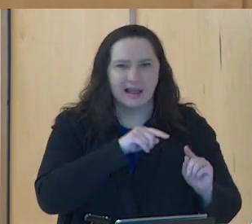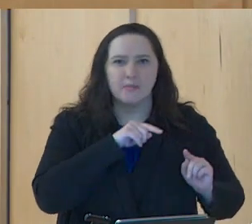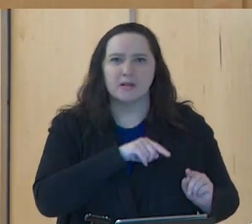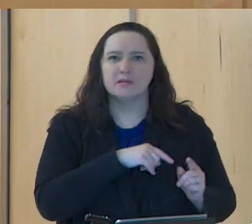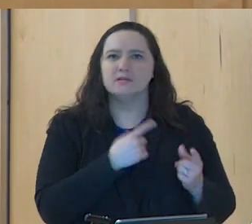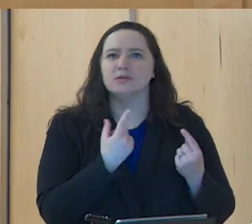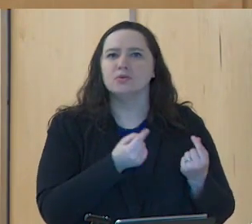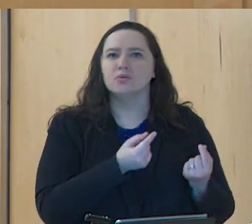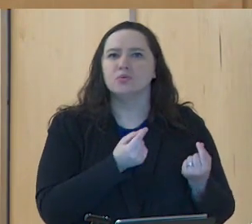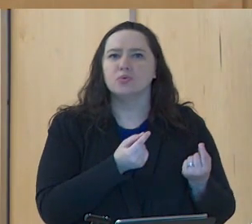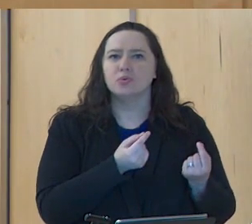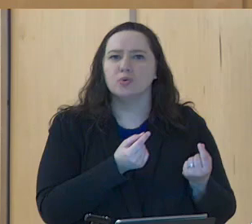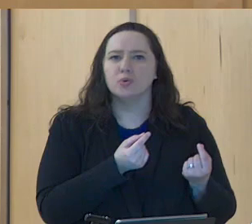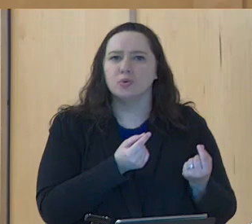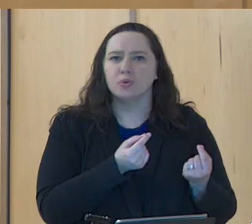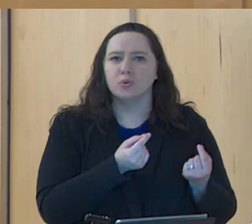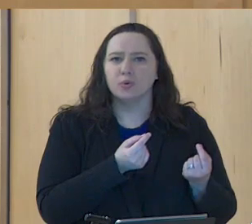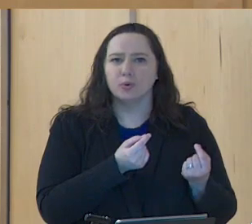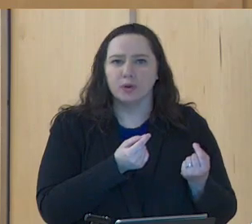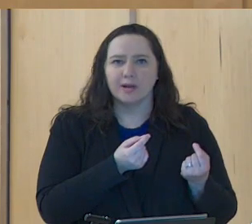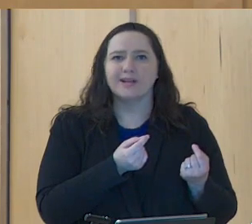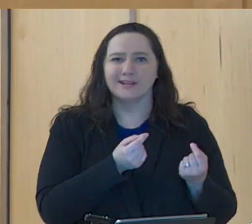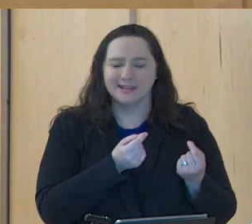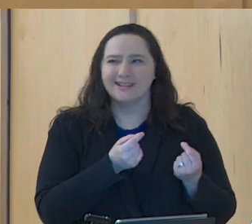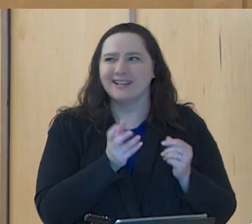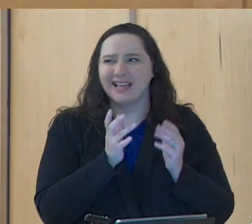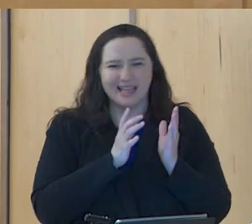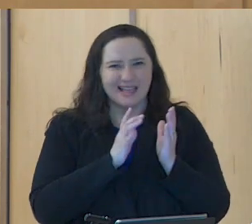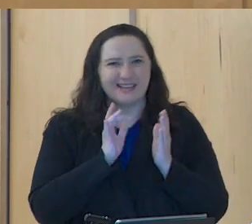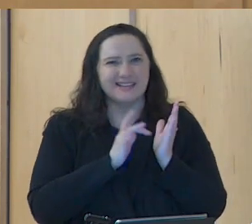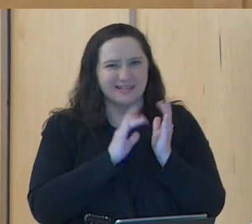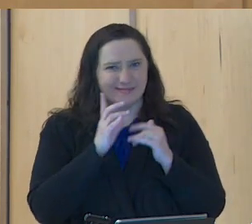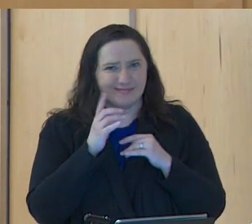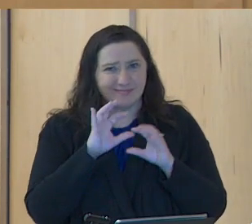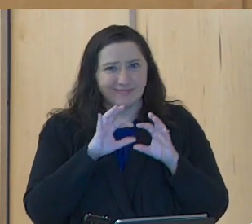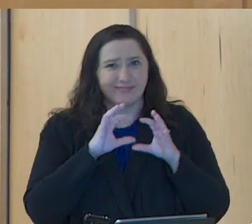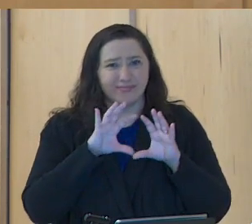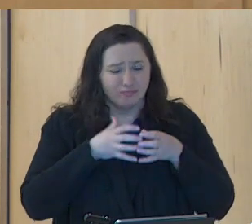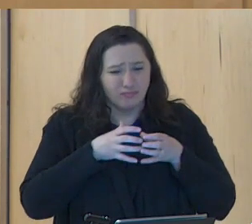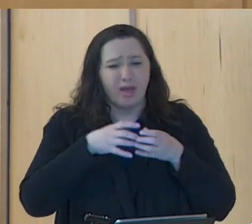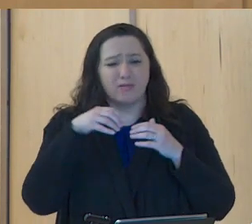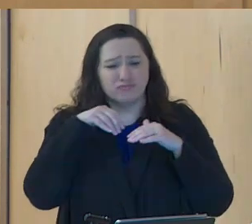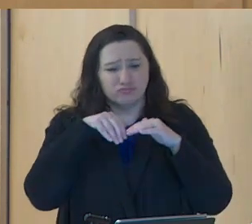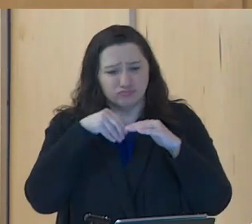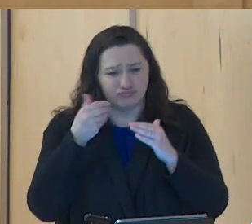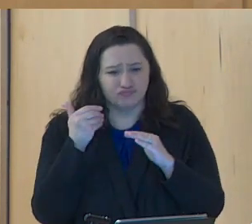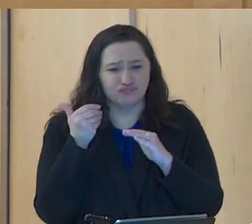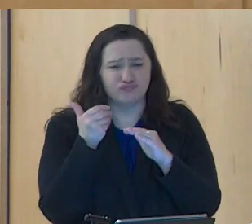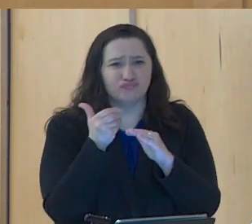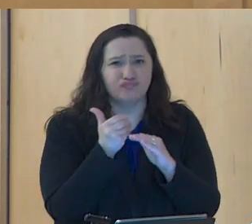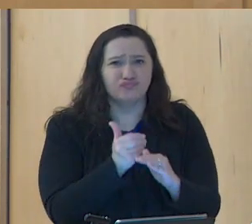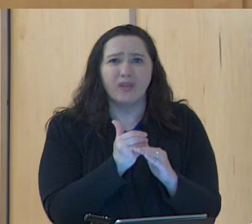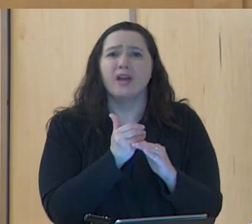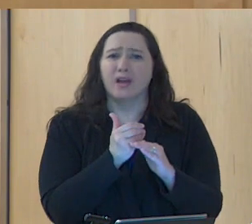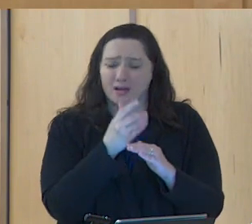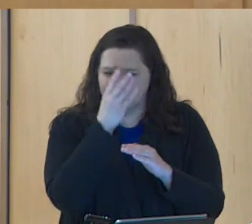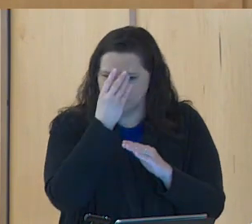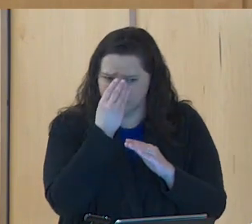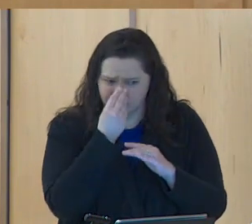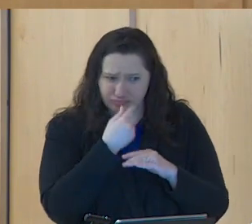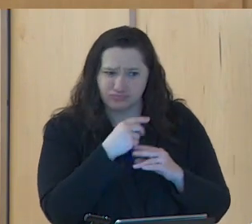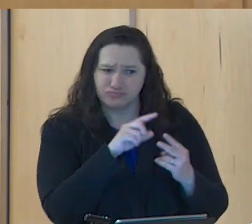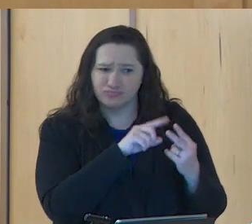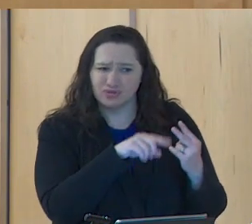they were approaching Jerusalem, Jesus sent several of them ahead to a village and told them that there they would